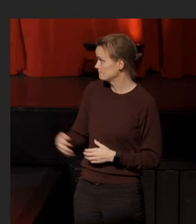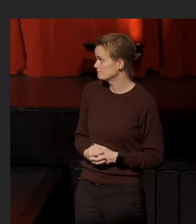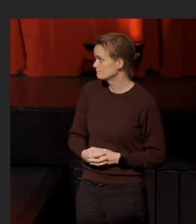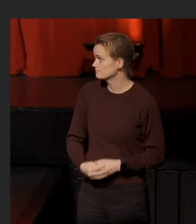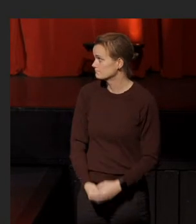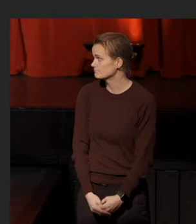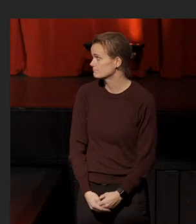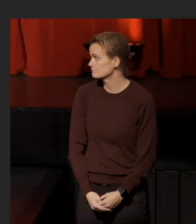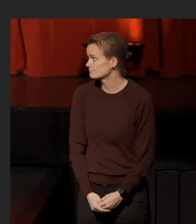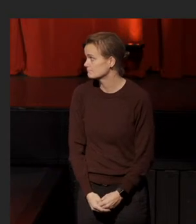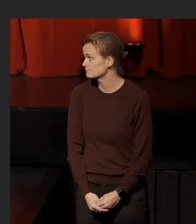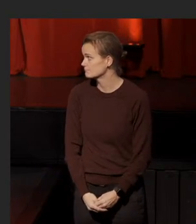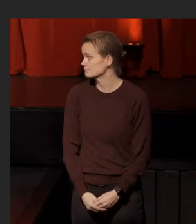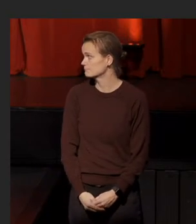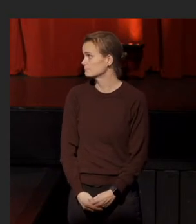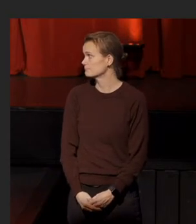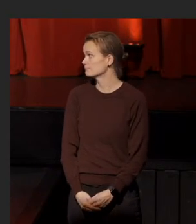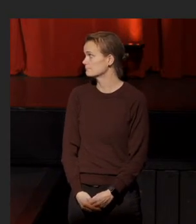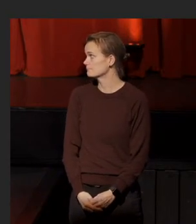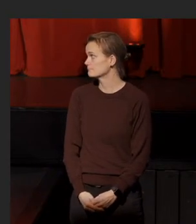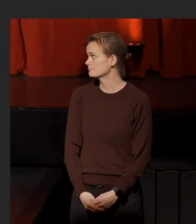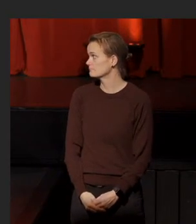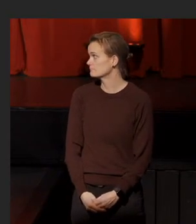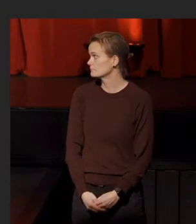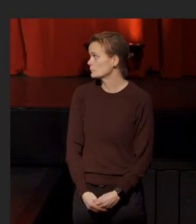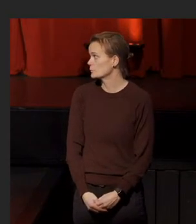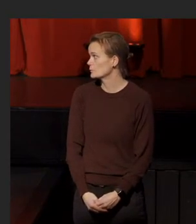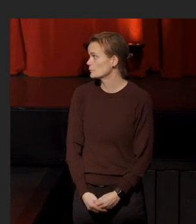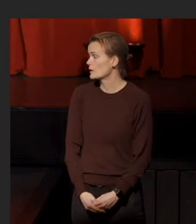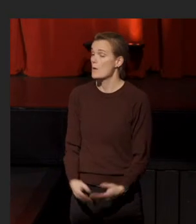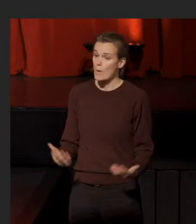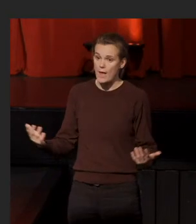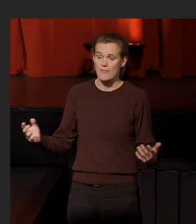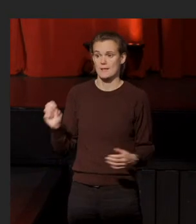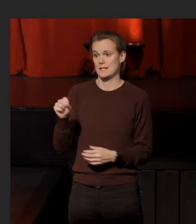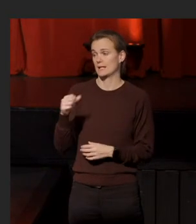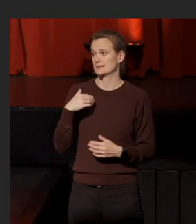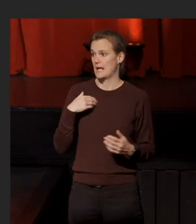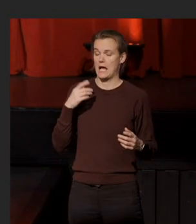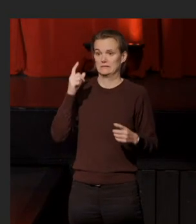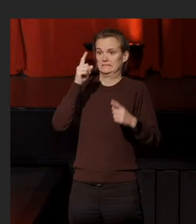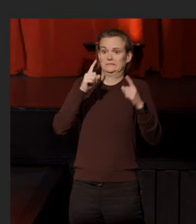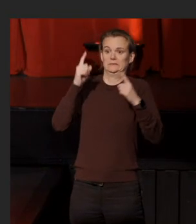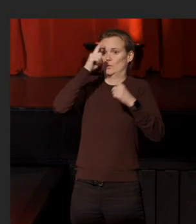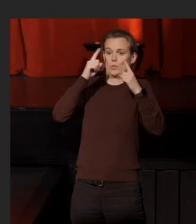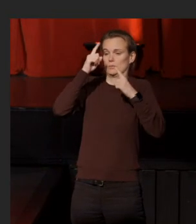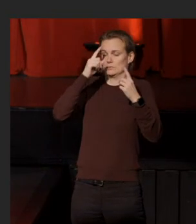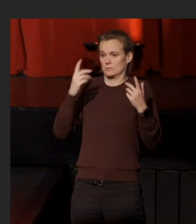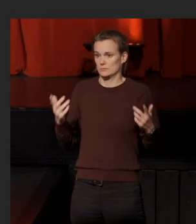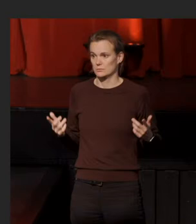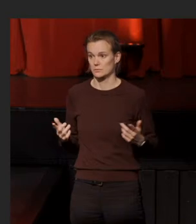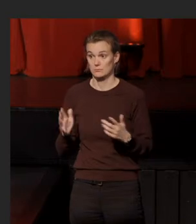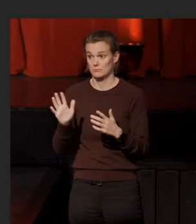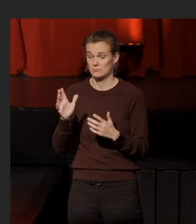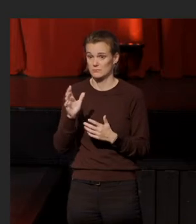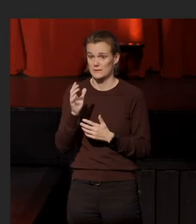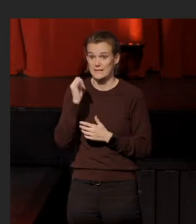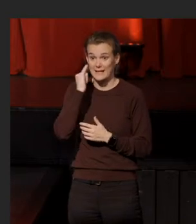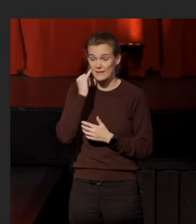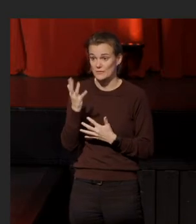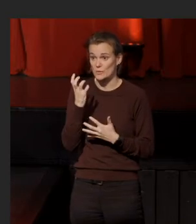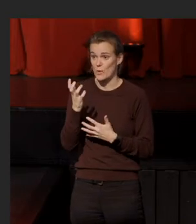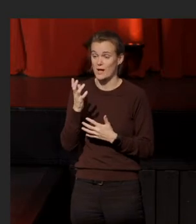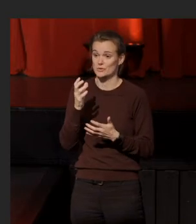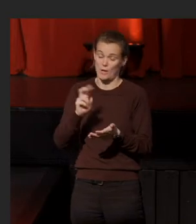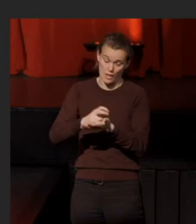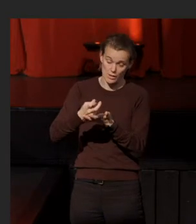in. Well, obviously, I'm worried about it. By the way, if you don't want to stay up all night awake, don't turn on your device.